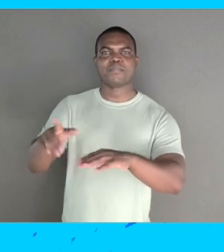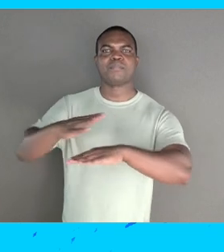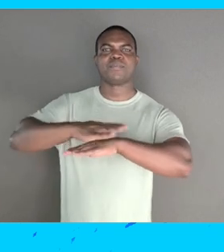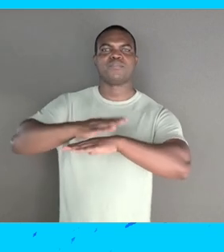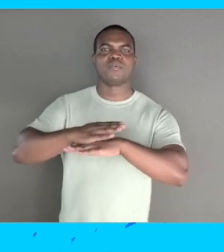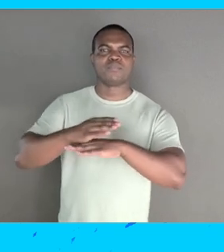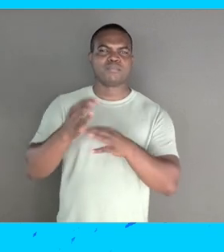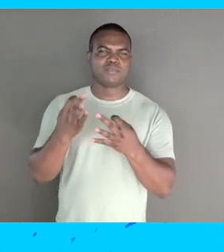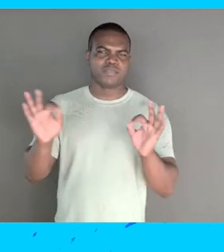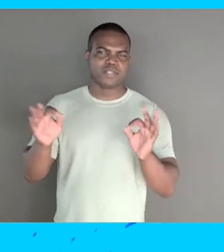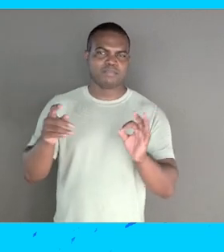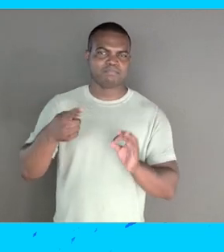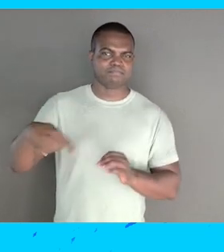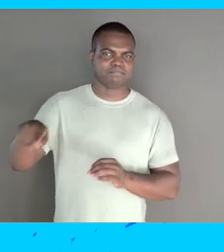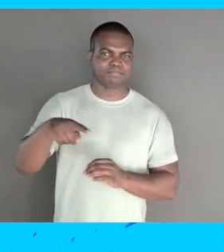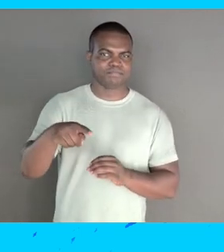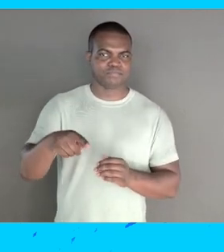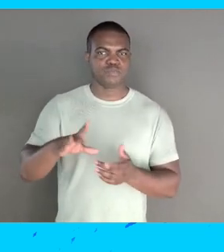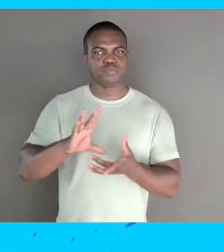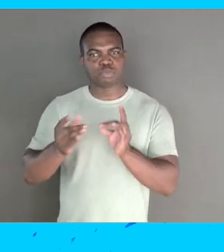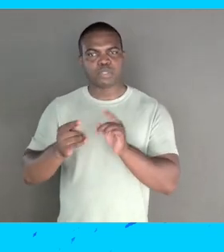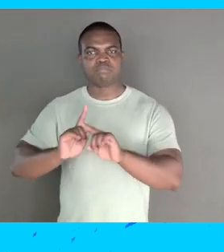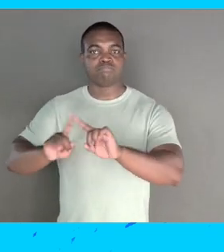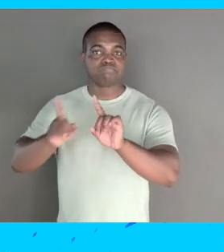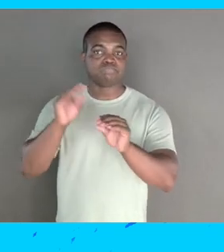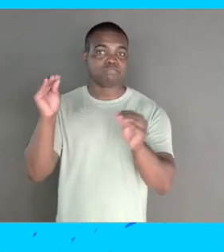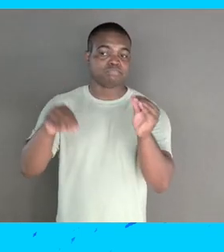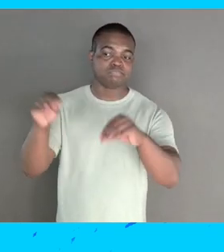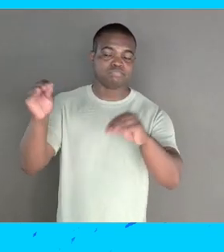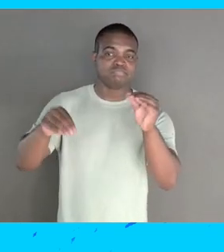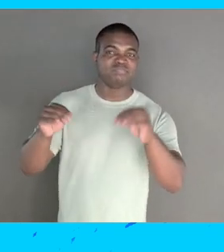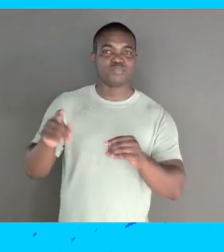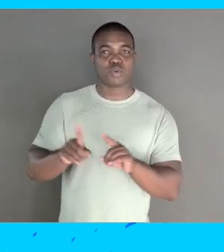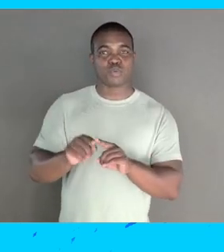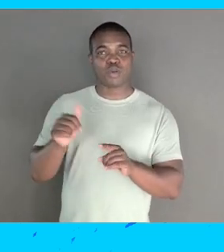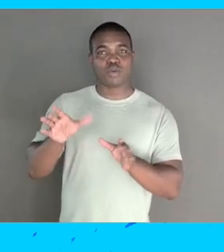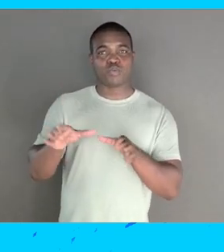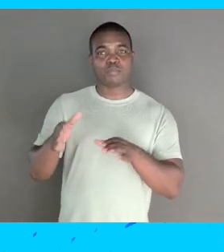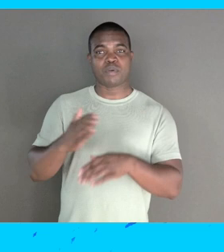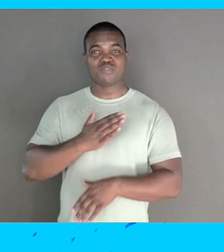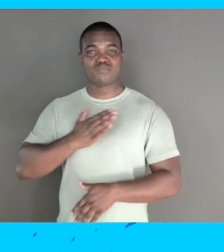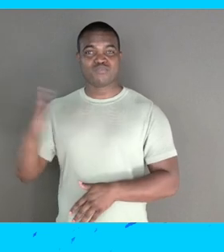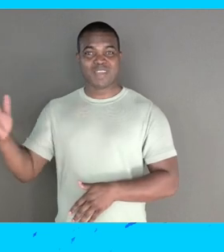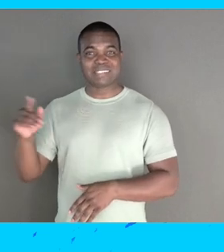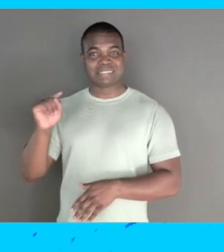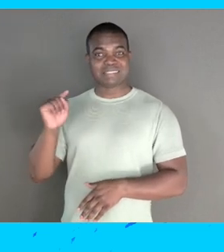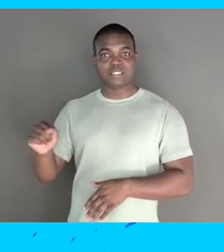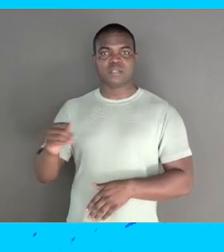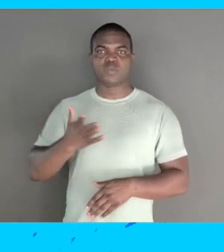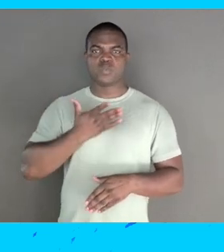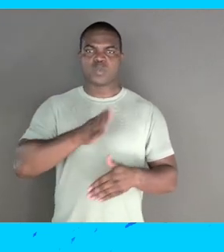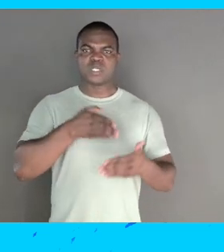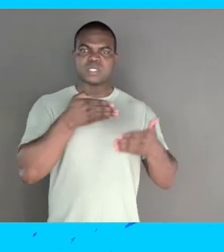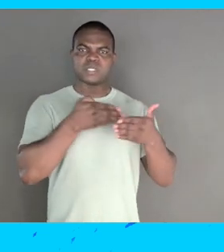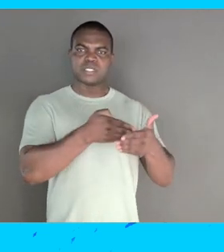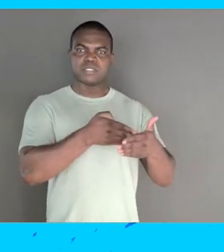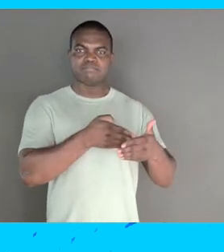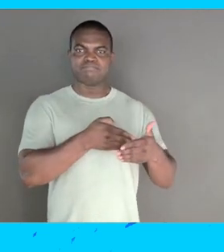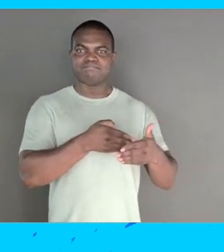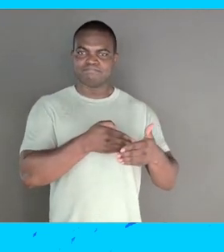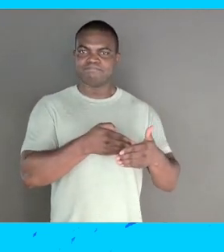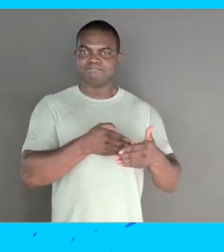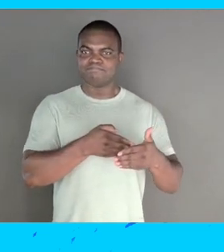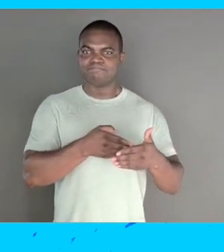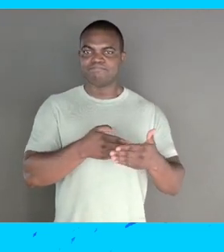a lot of far right groups are trying to build, that the LGBTQI community wants to corrupt people and wants to turn people